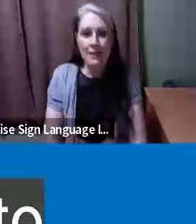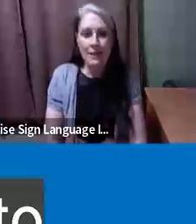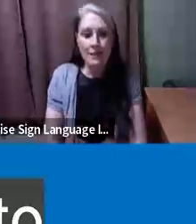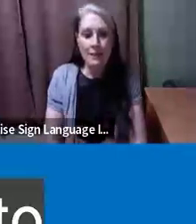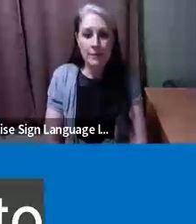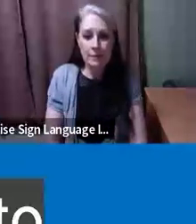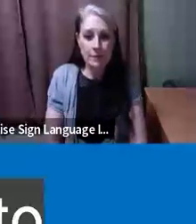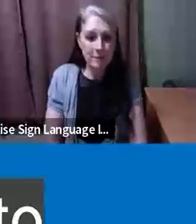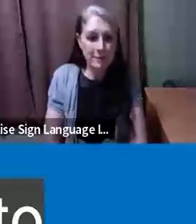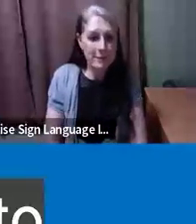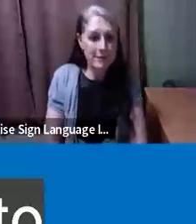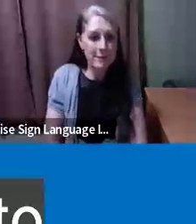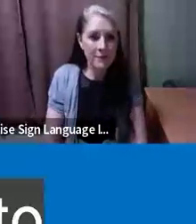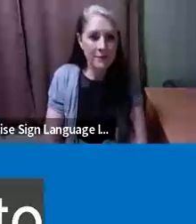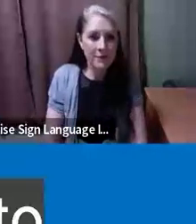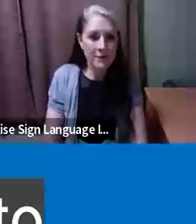multimodal.